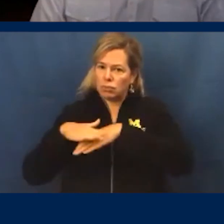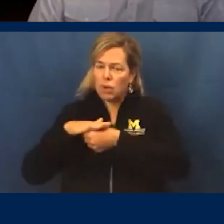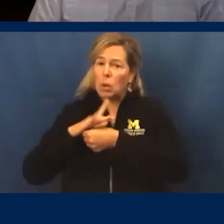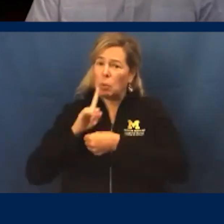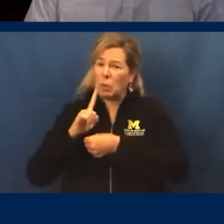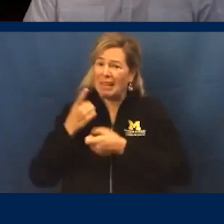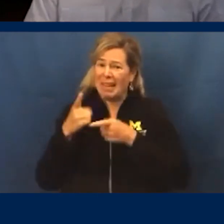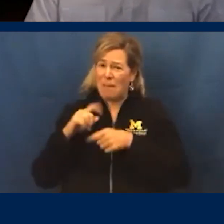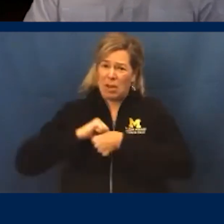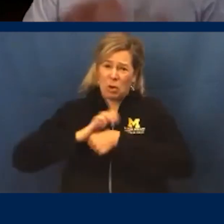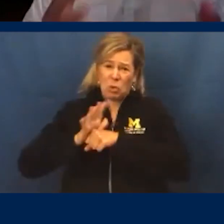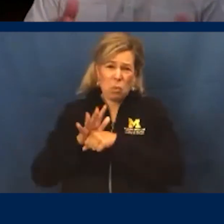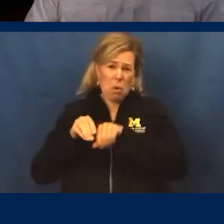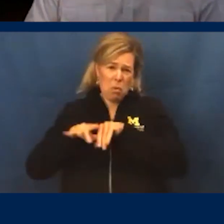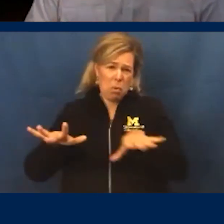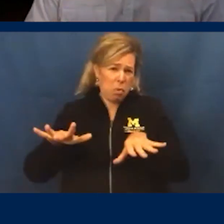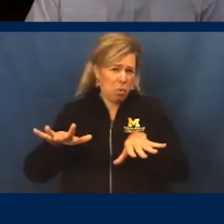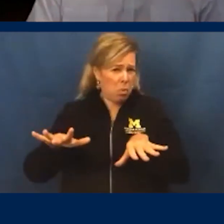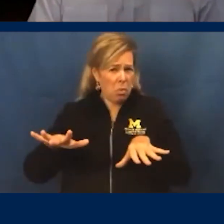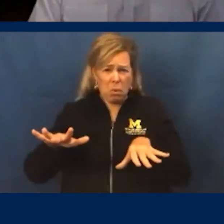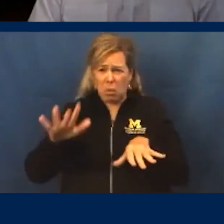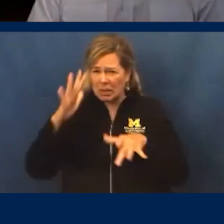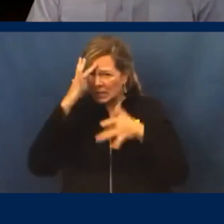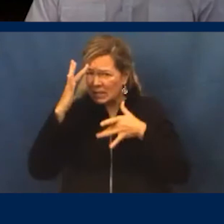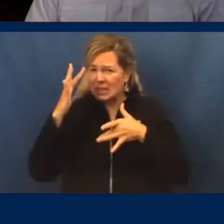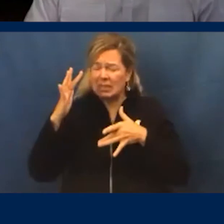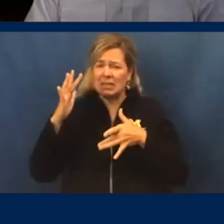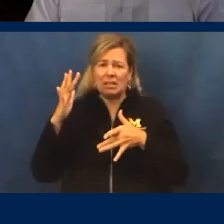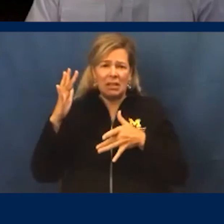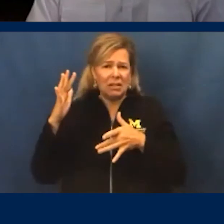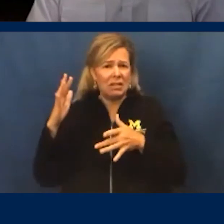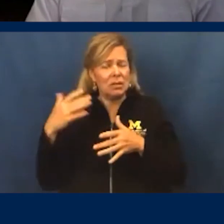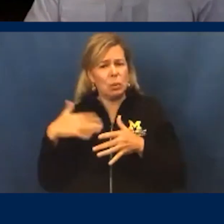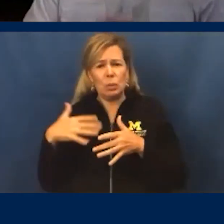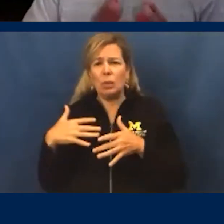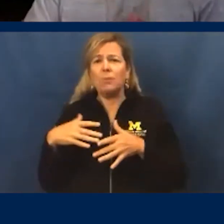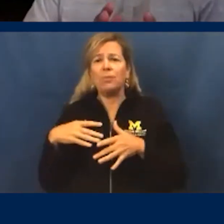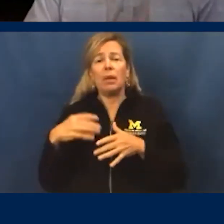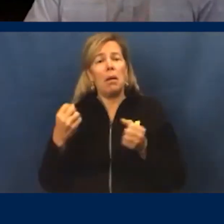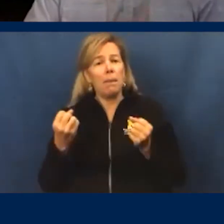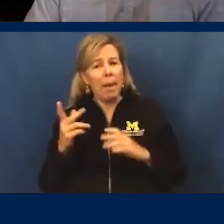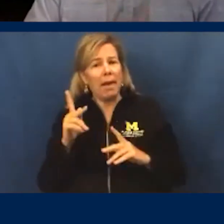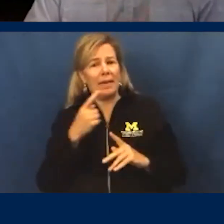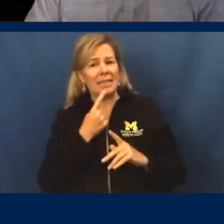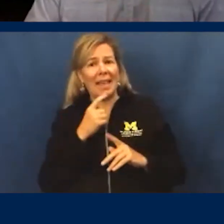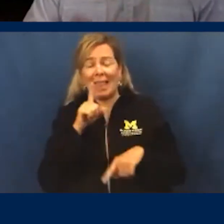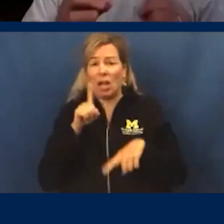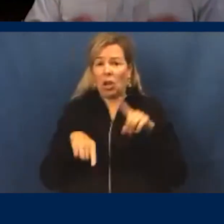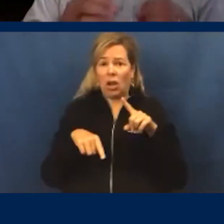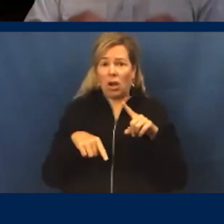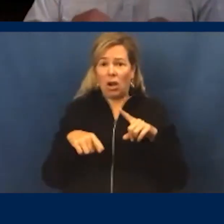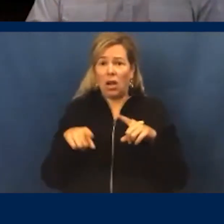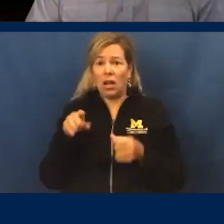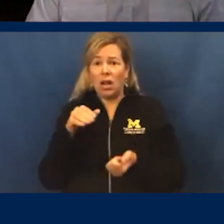Field directors which we interface with all the time, were telling us that they could not almost handle the number of